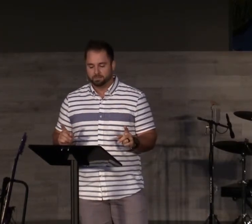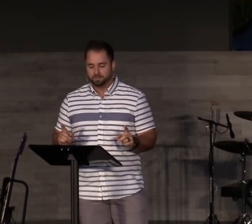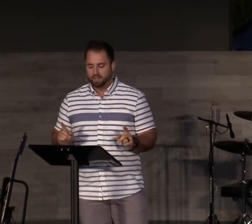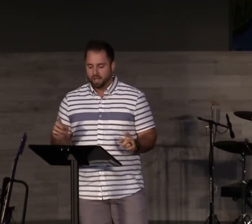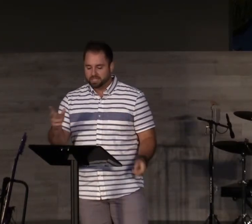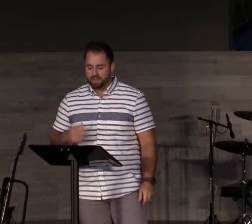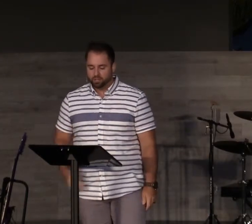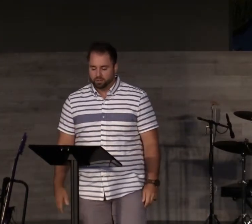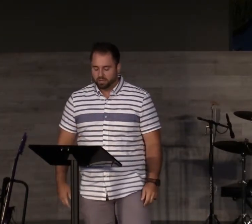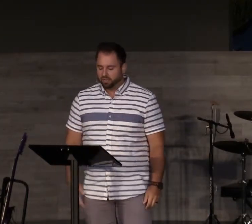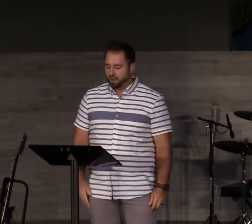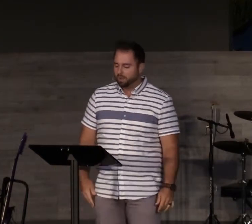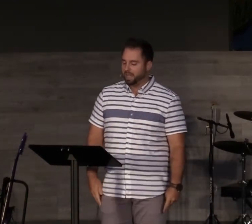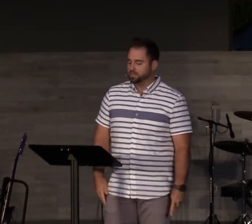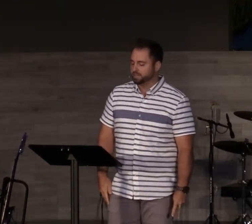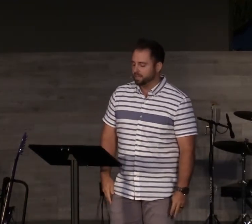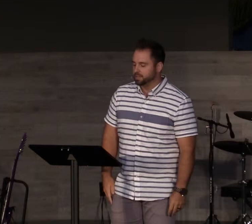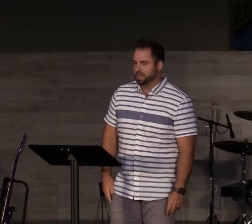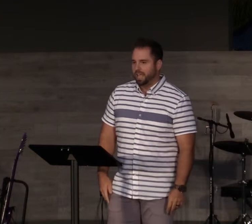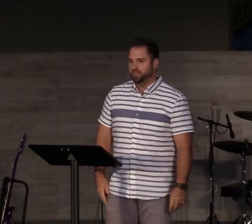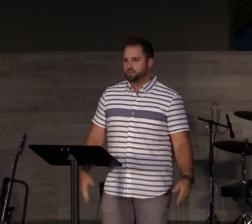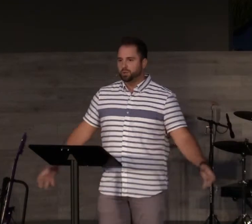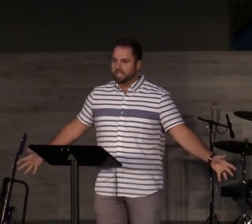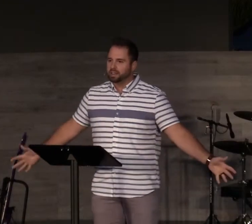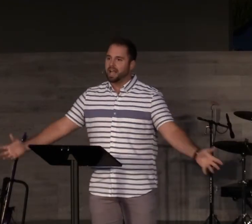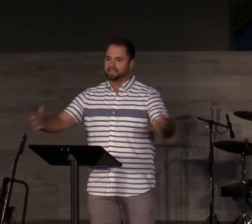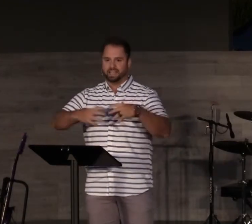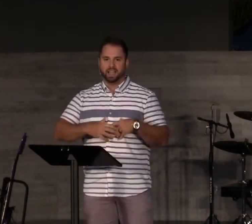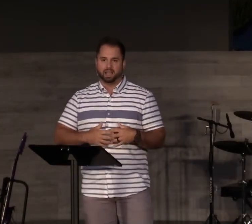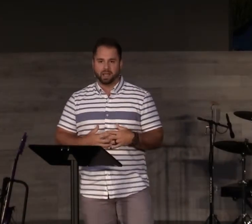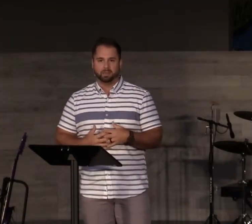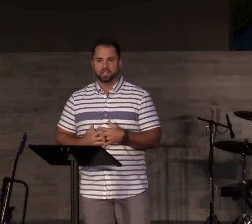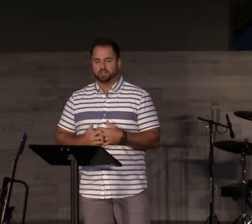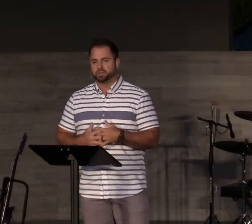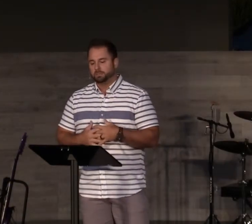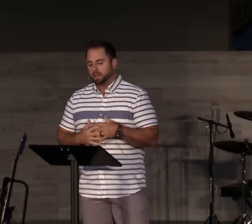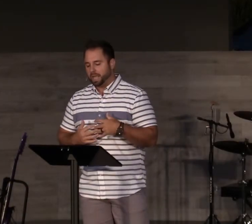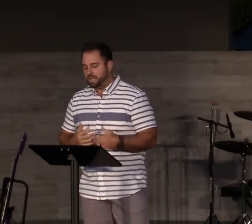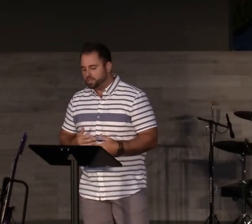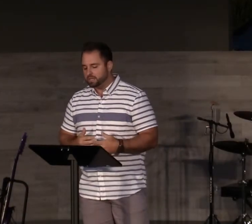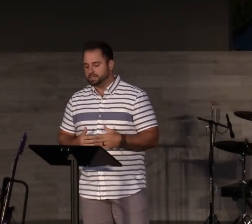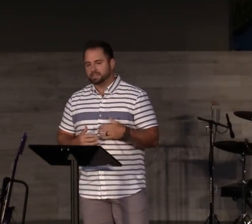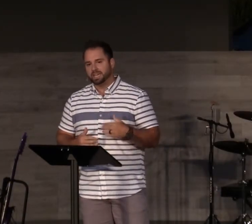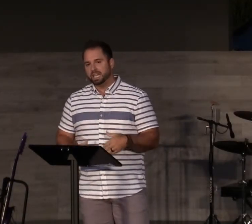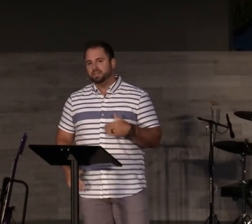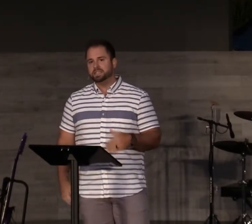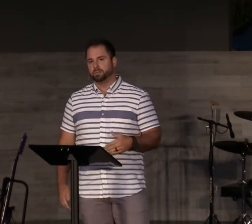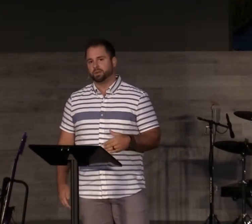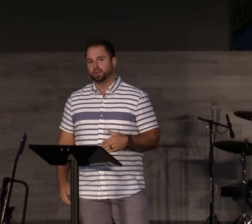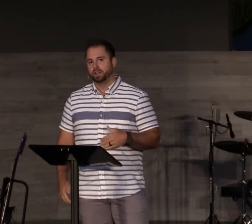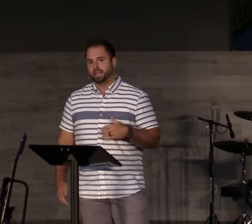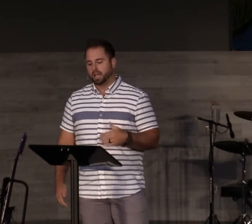quickly. I want to talk to you and define what patience is. And there's really a lot to say about patience. Patience is an